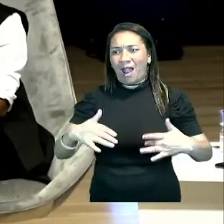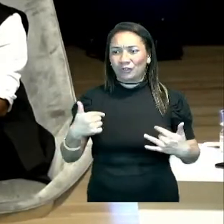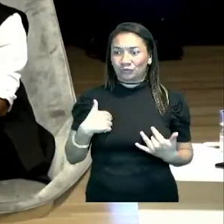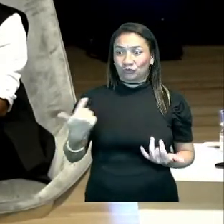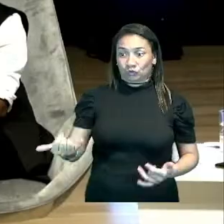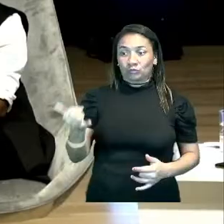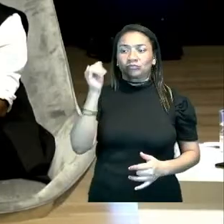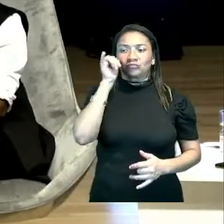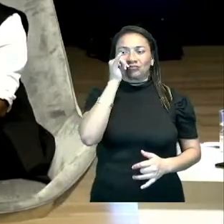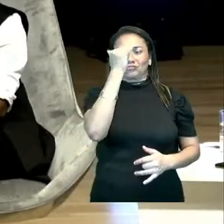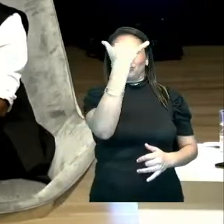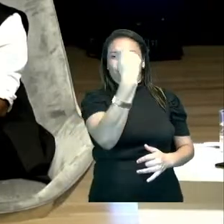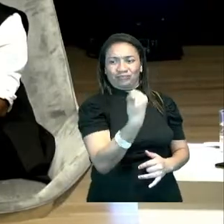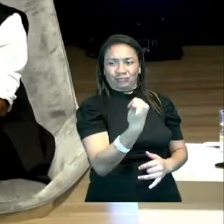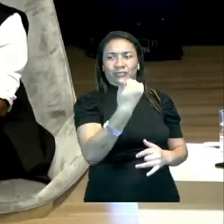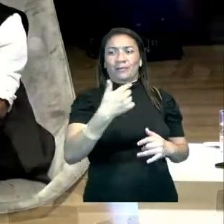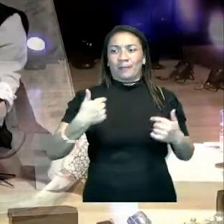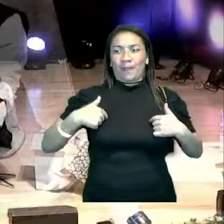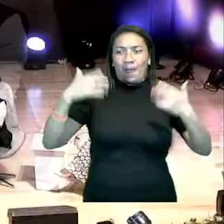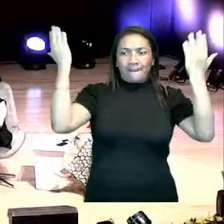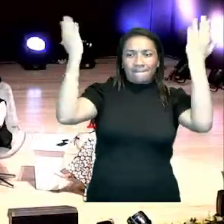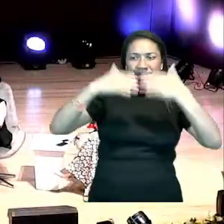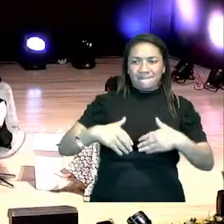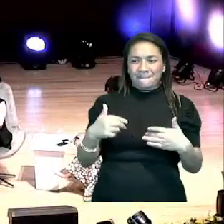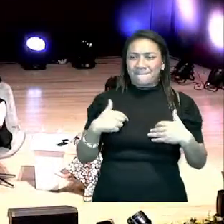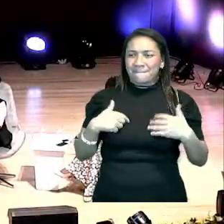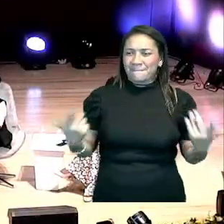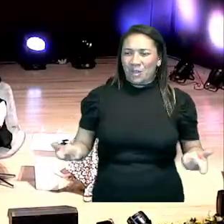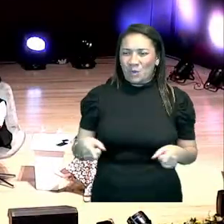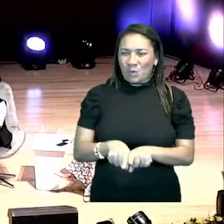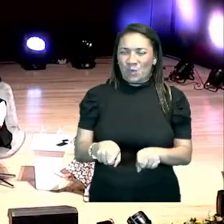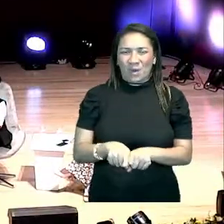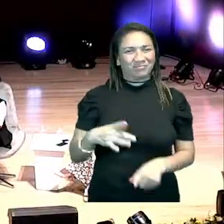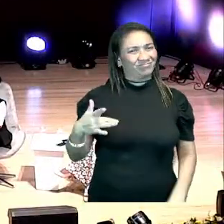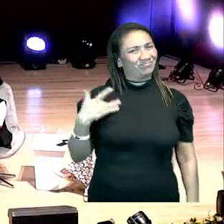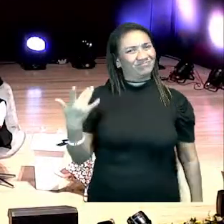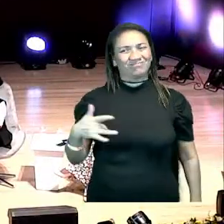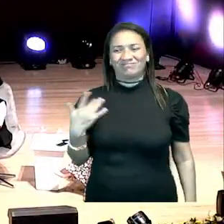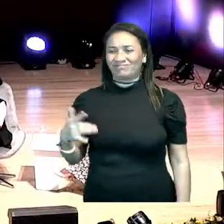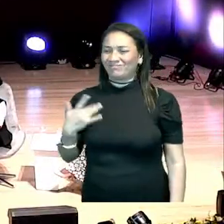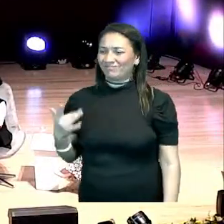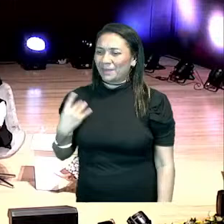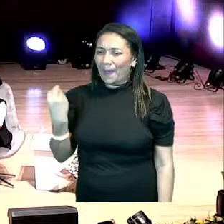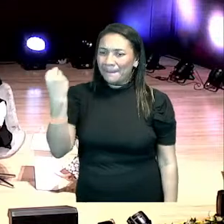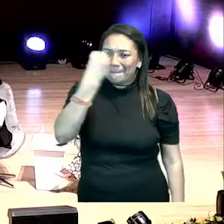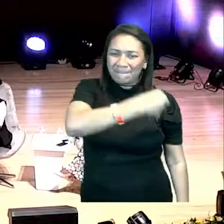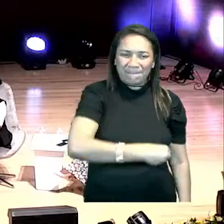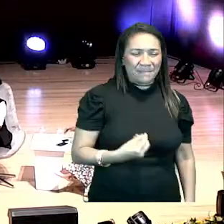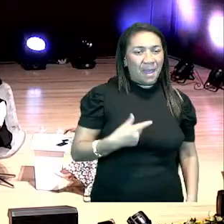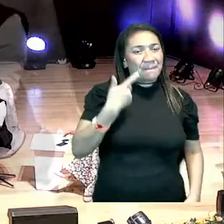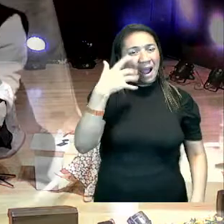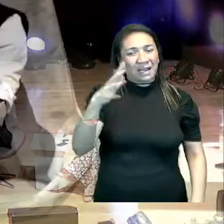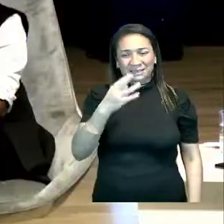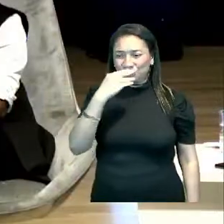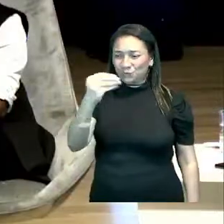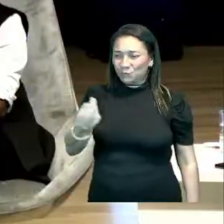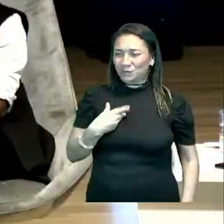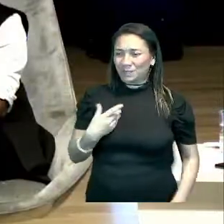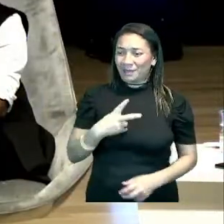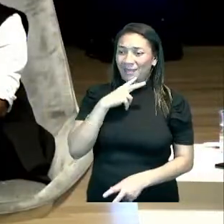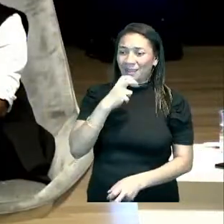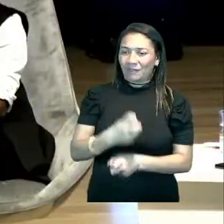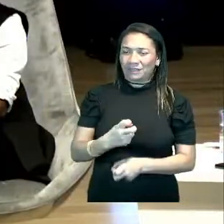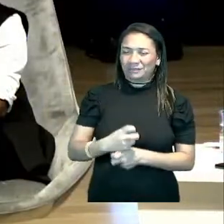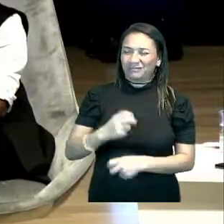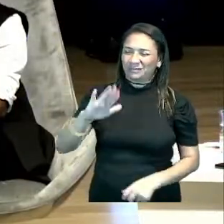void. As I was seeing all of these faces on a screen where I could never see myself. I never saw people similar to me, and I felt this